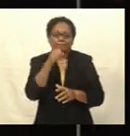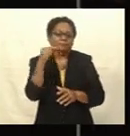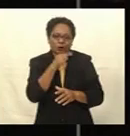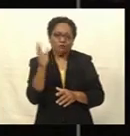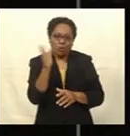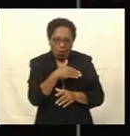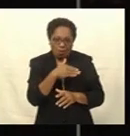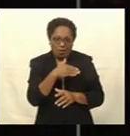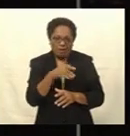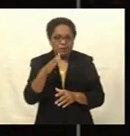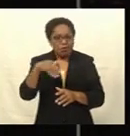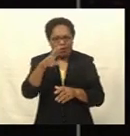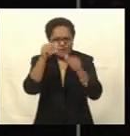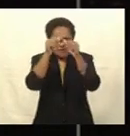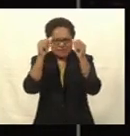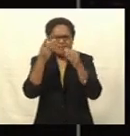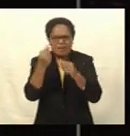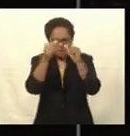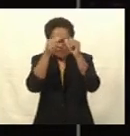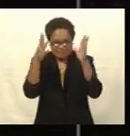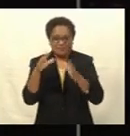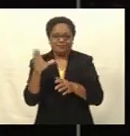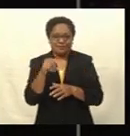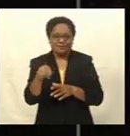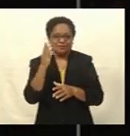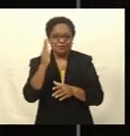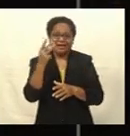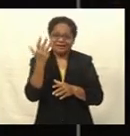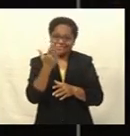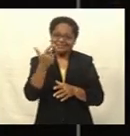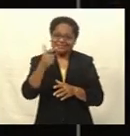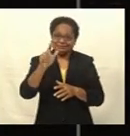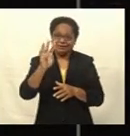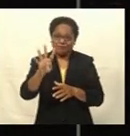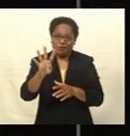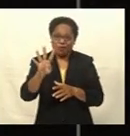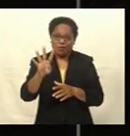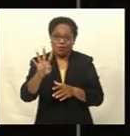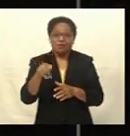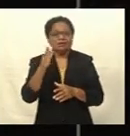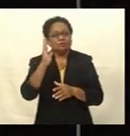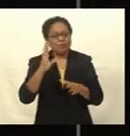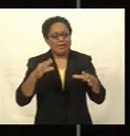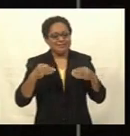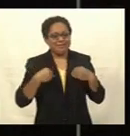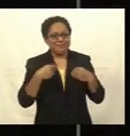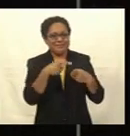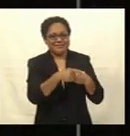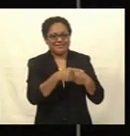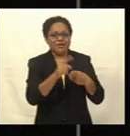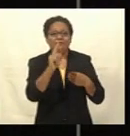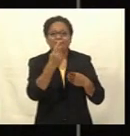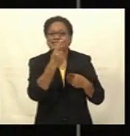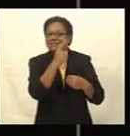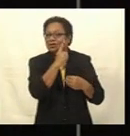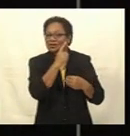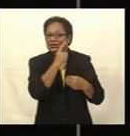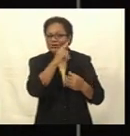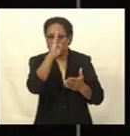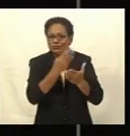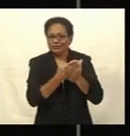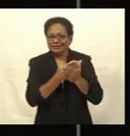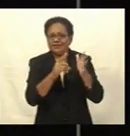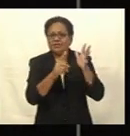of Fiji's well-known figures. In 1974, the school opened its doors to its first female student,